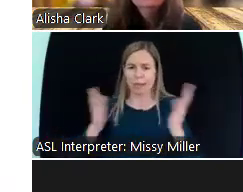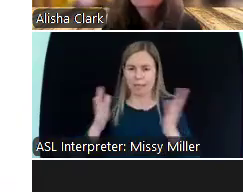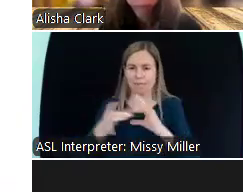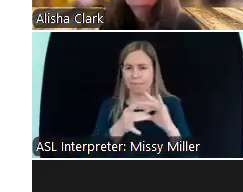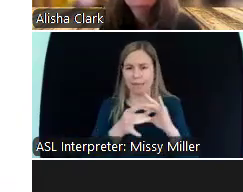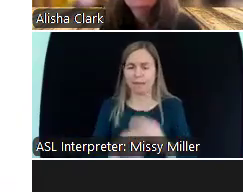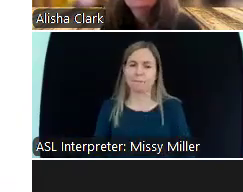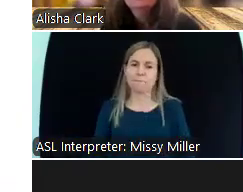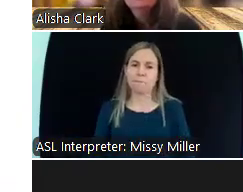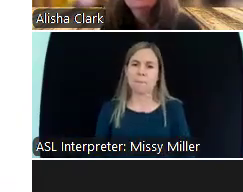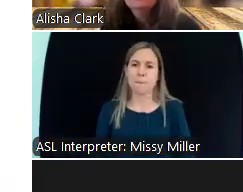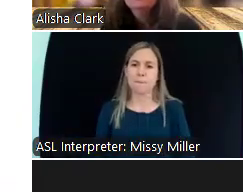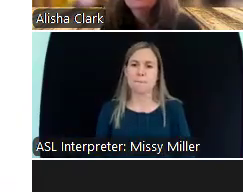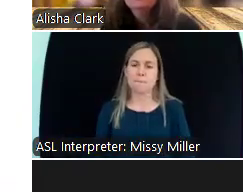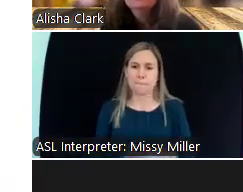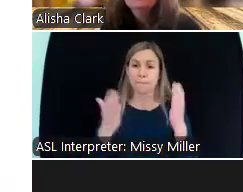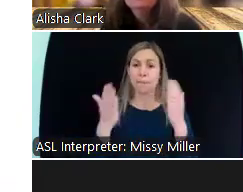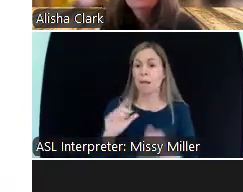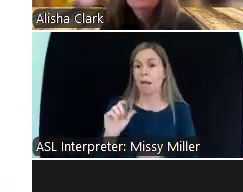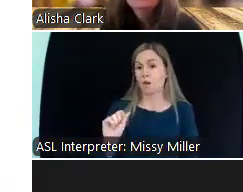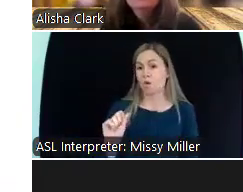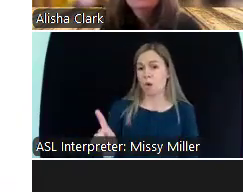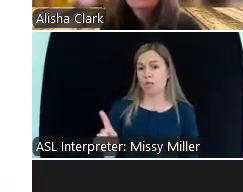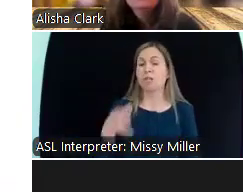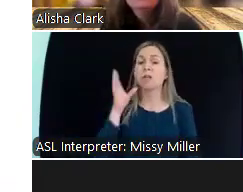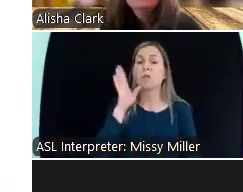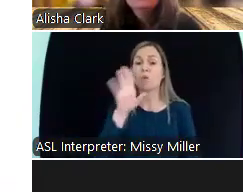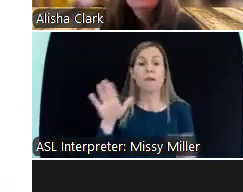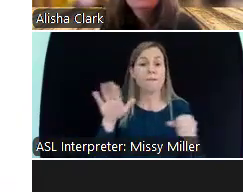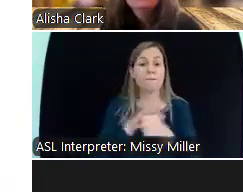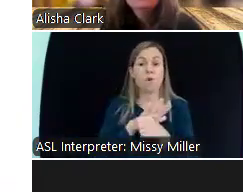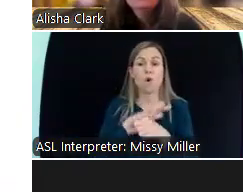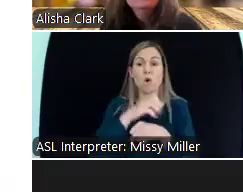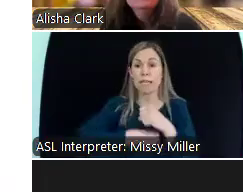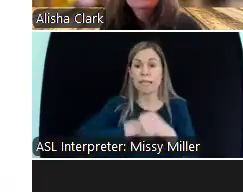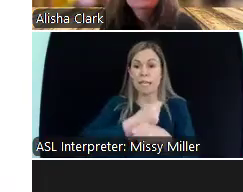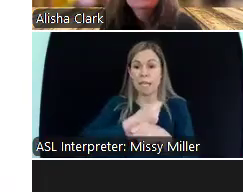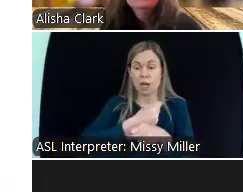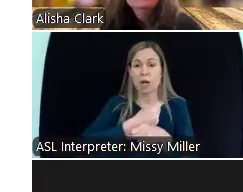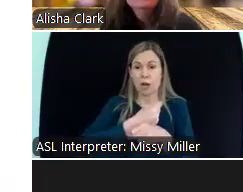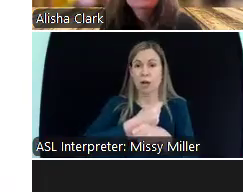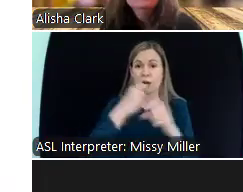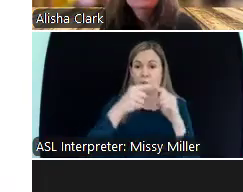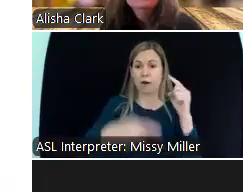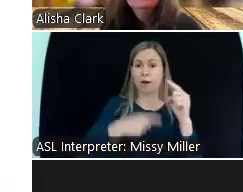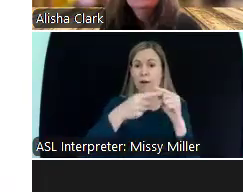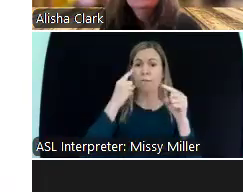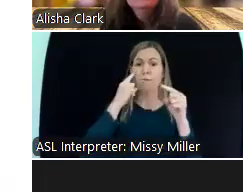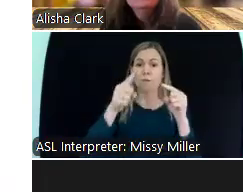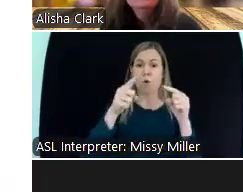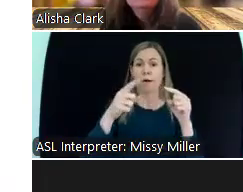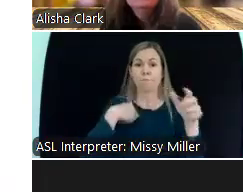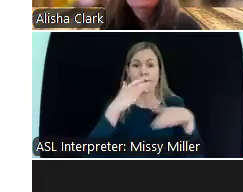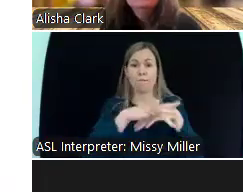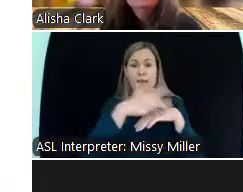This question is, does it take a full year? Does it take a year for a full year for a slot to become available